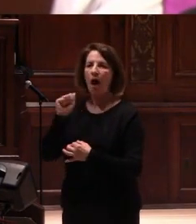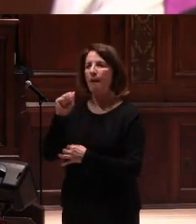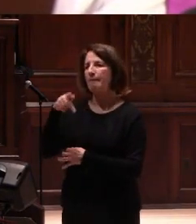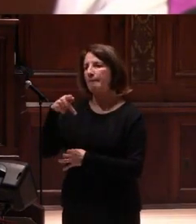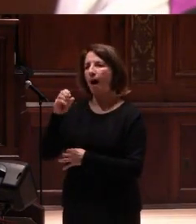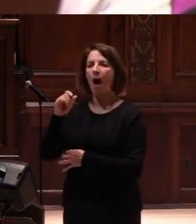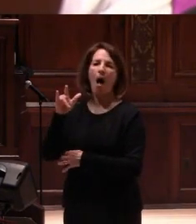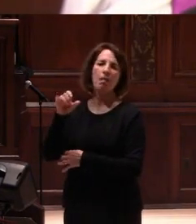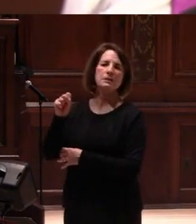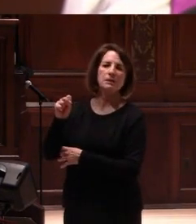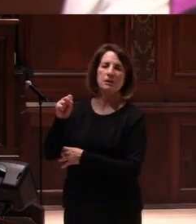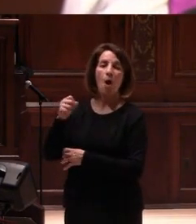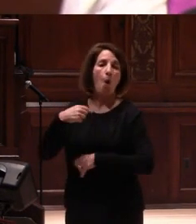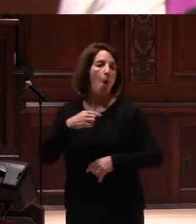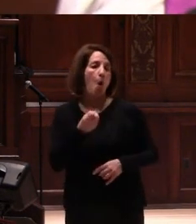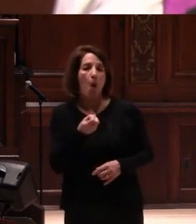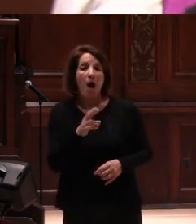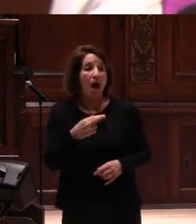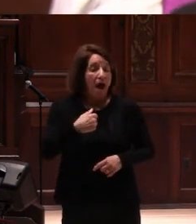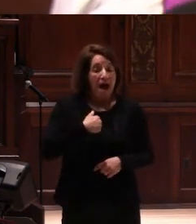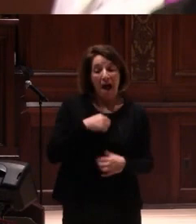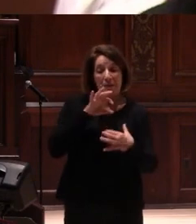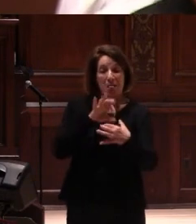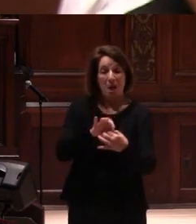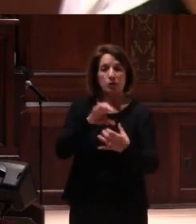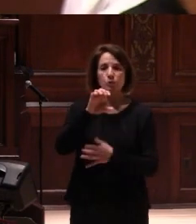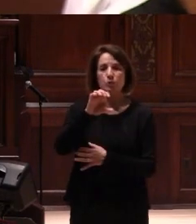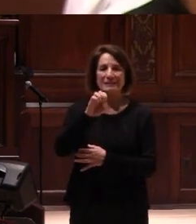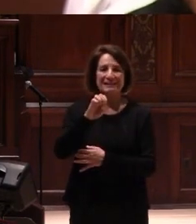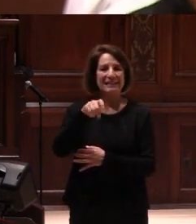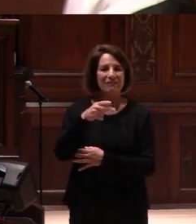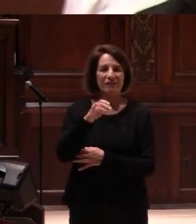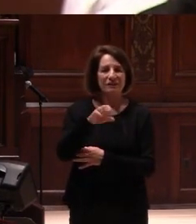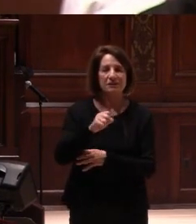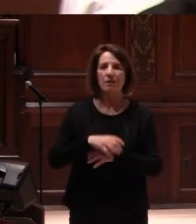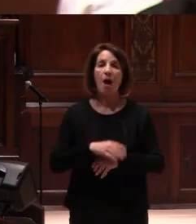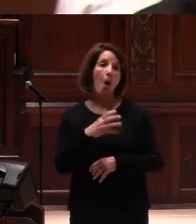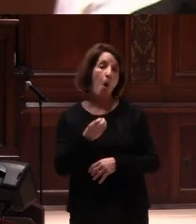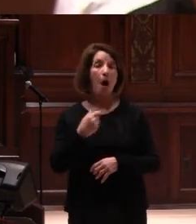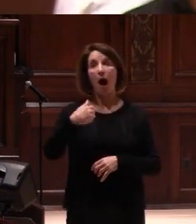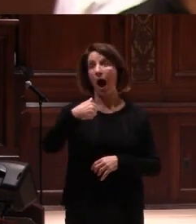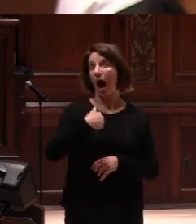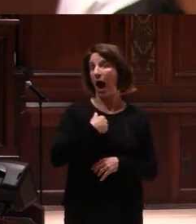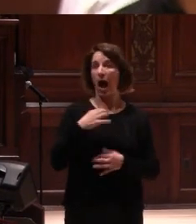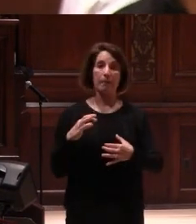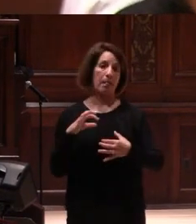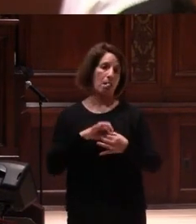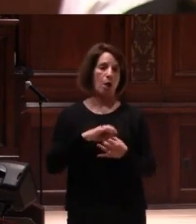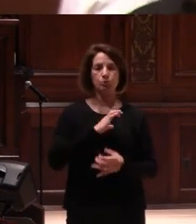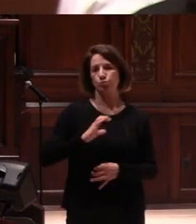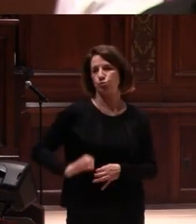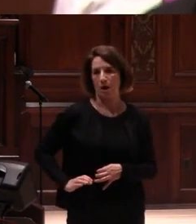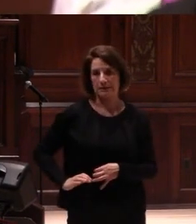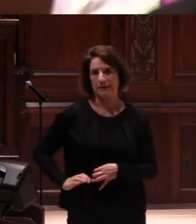Apollos, or I belong to Cephas, or I belong to